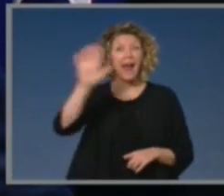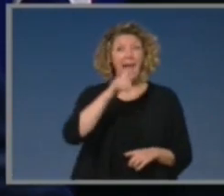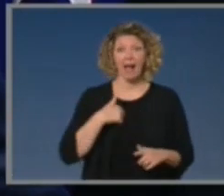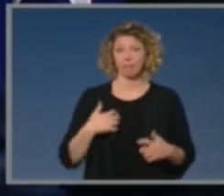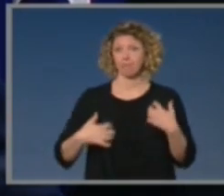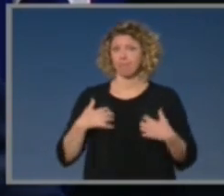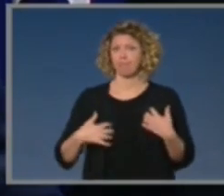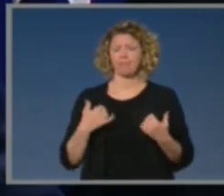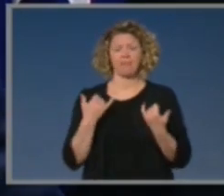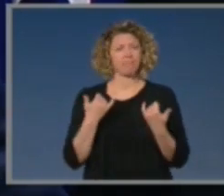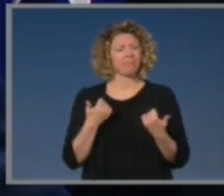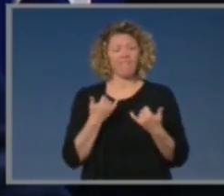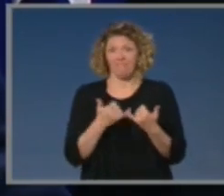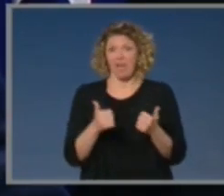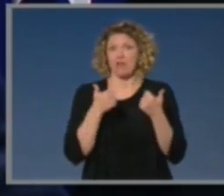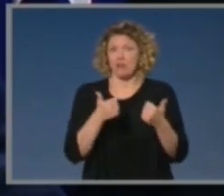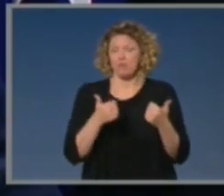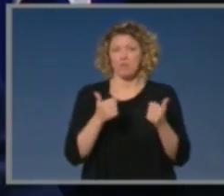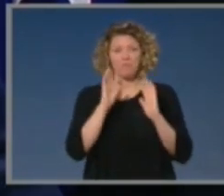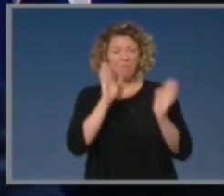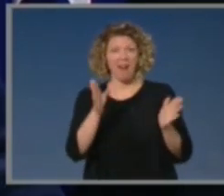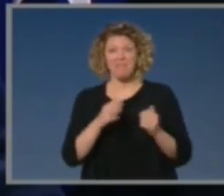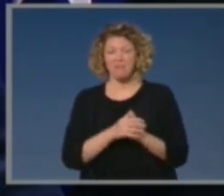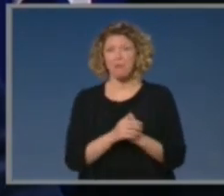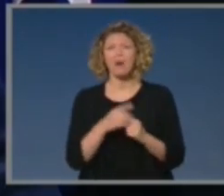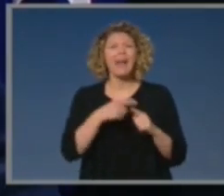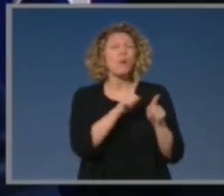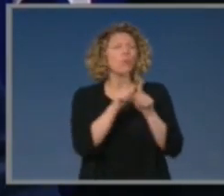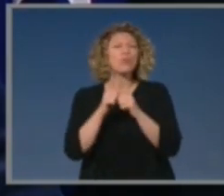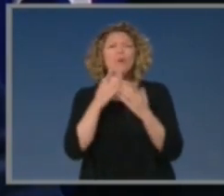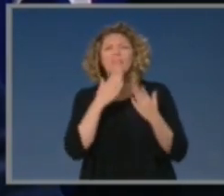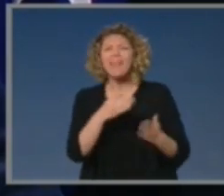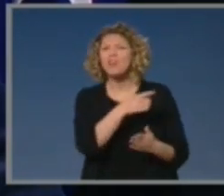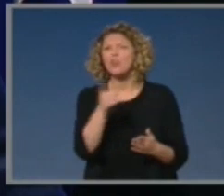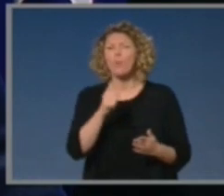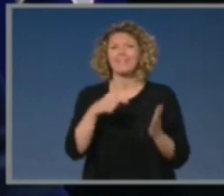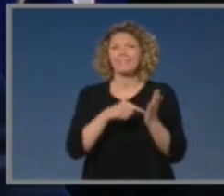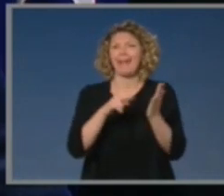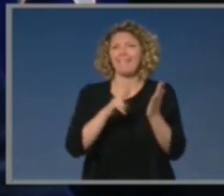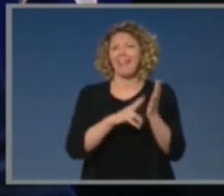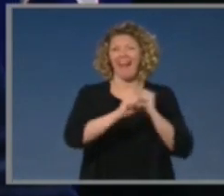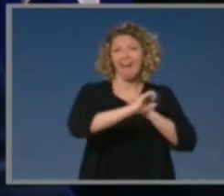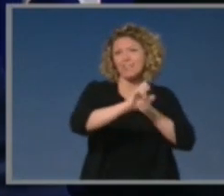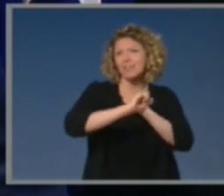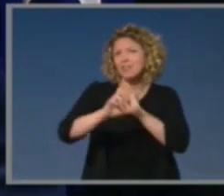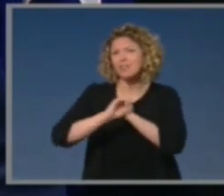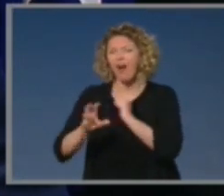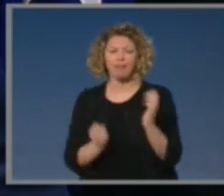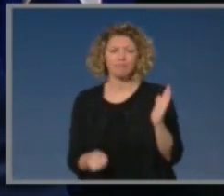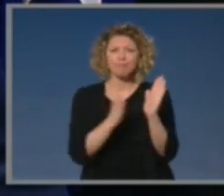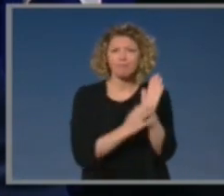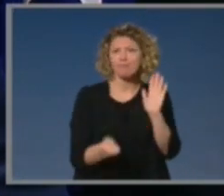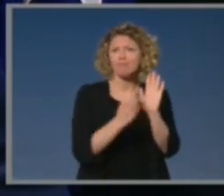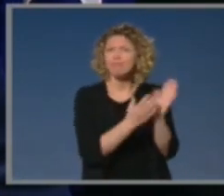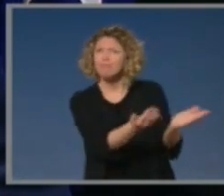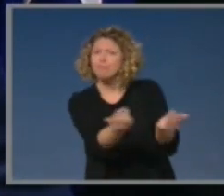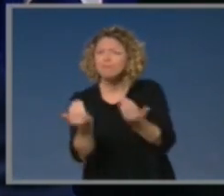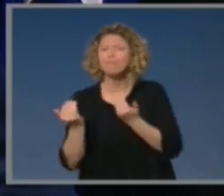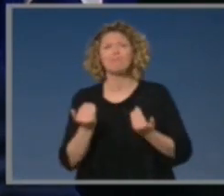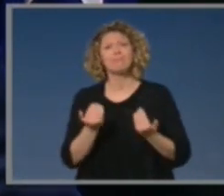everybody, including those in the media, for their support of promoting that app and passing on the important messages that are part of that